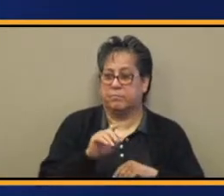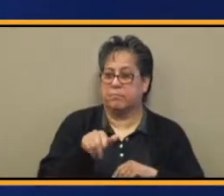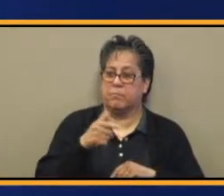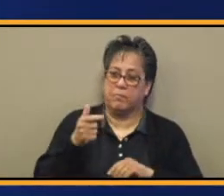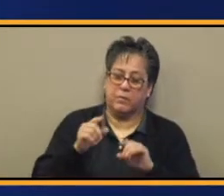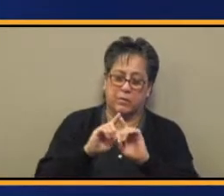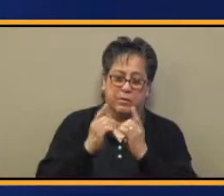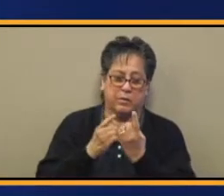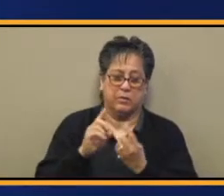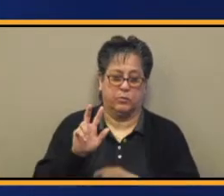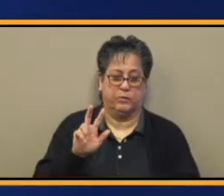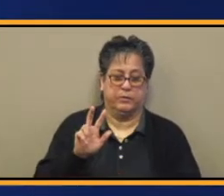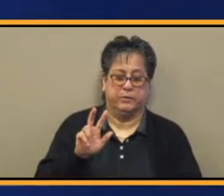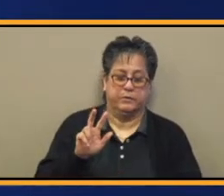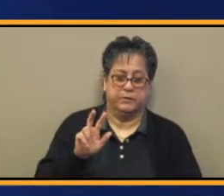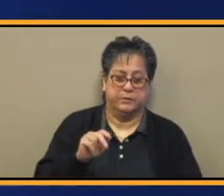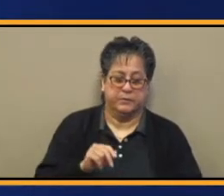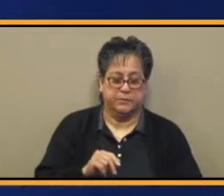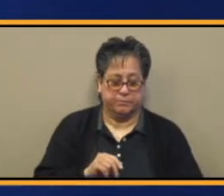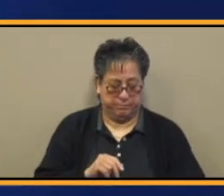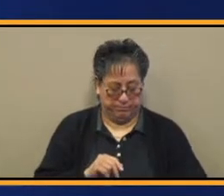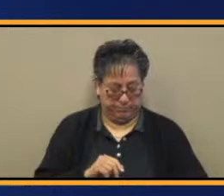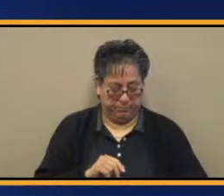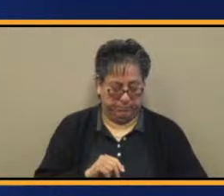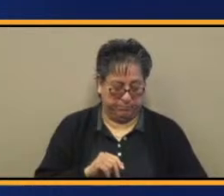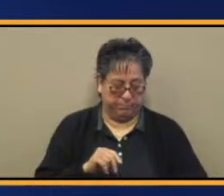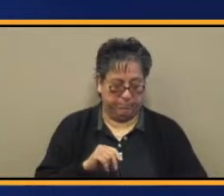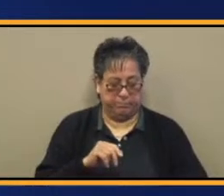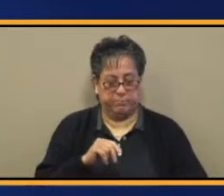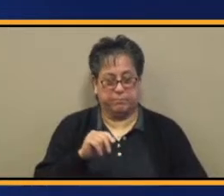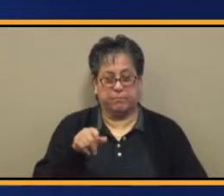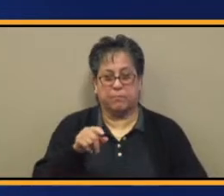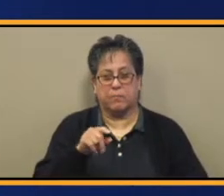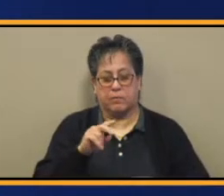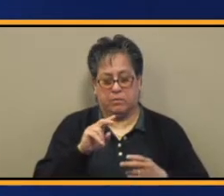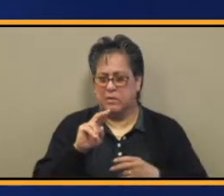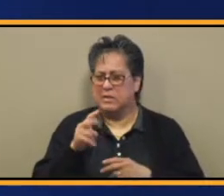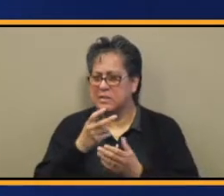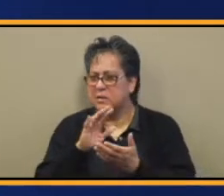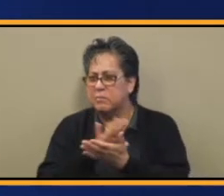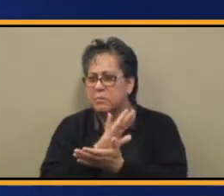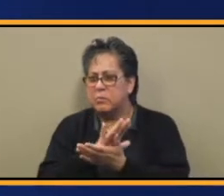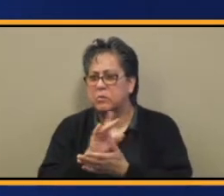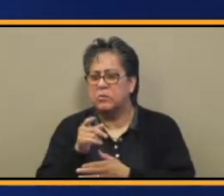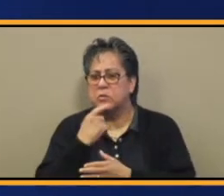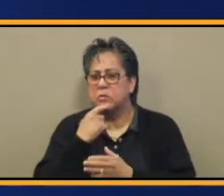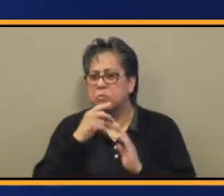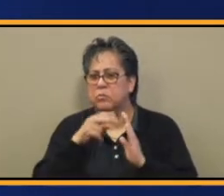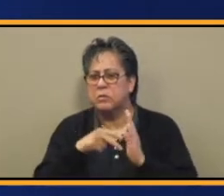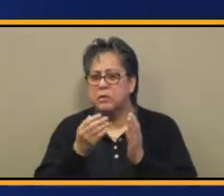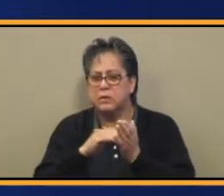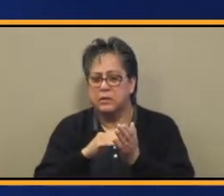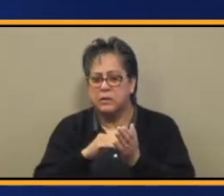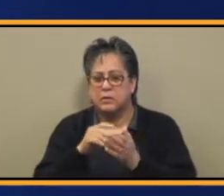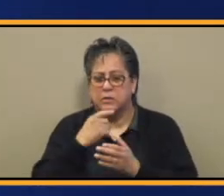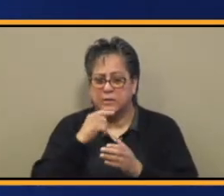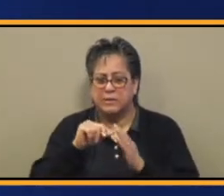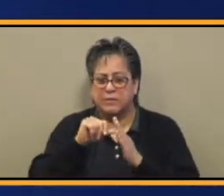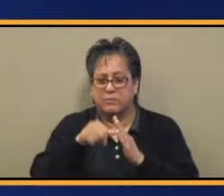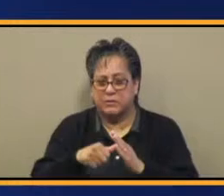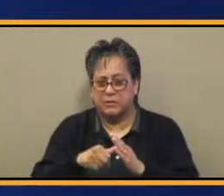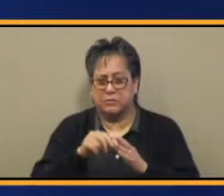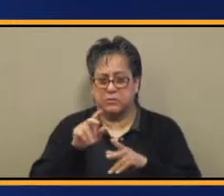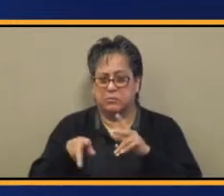Hernandez. Thank you, Mayor. The second document, it does include it, but I do want to read again to emphasize to the